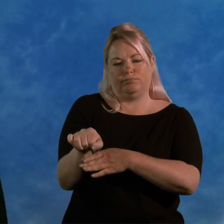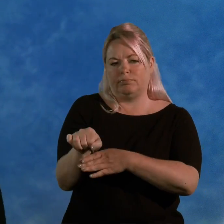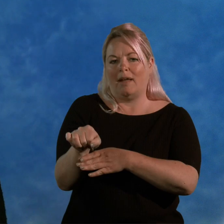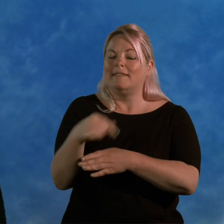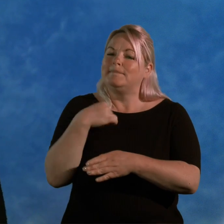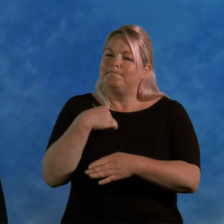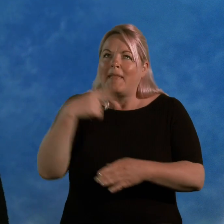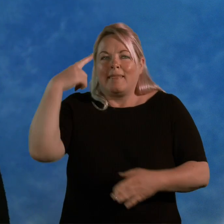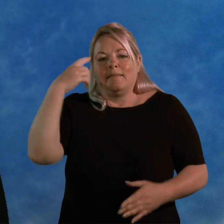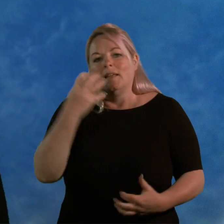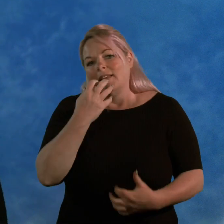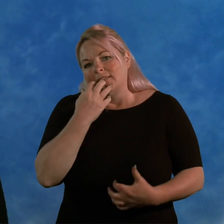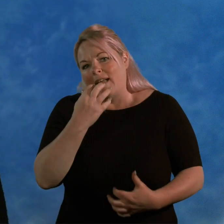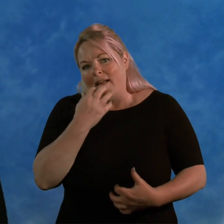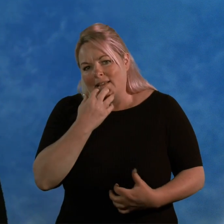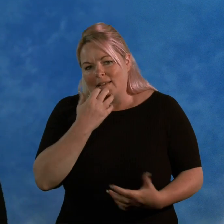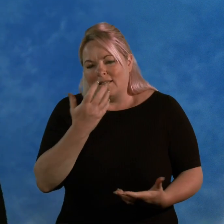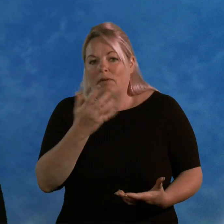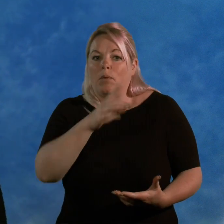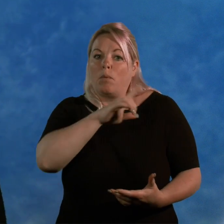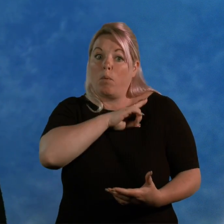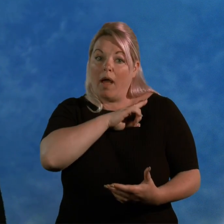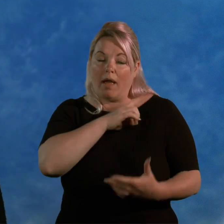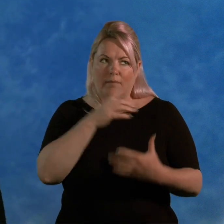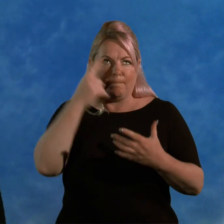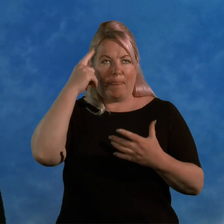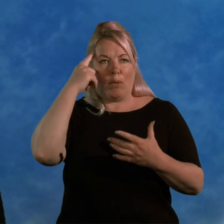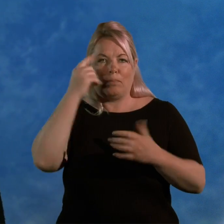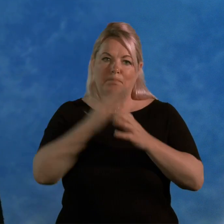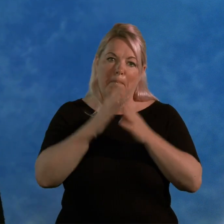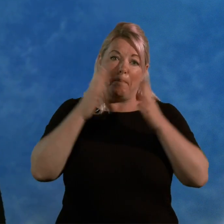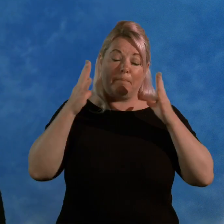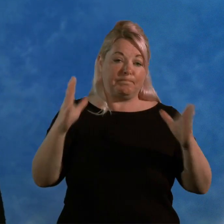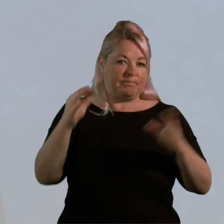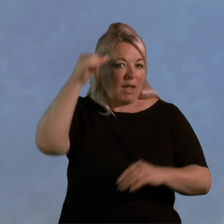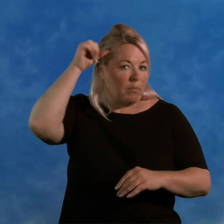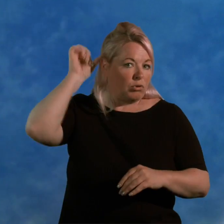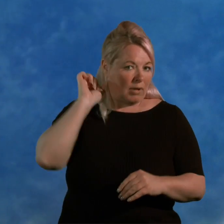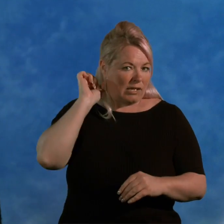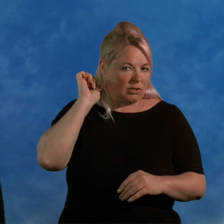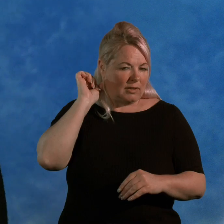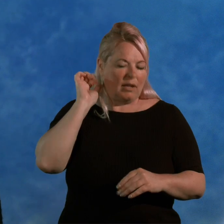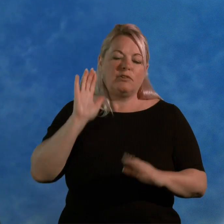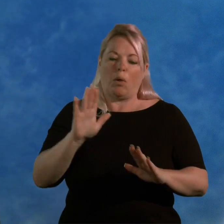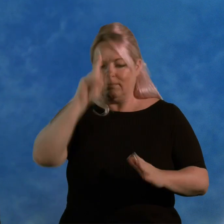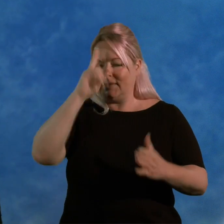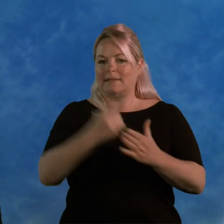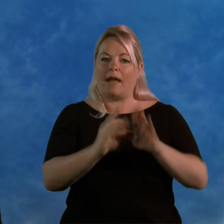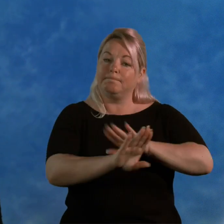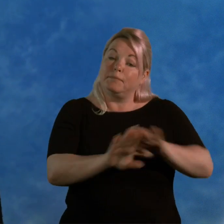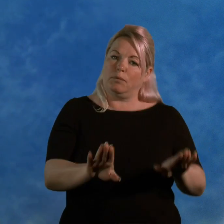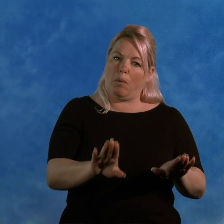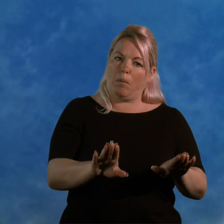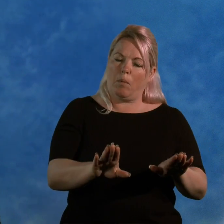was a bit scared with the thought of having what I thought was going to be a very major operation. So I left it at that stage